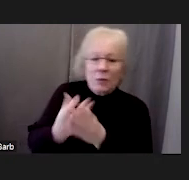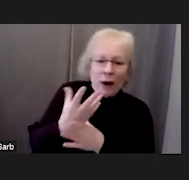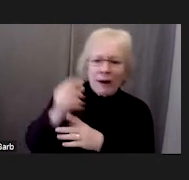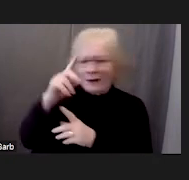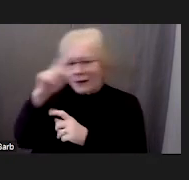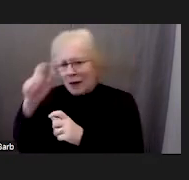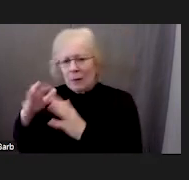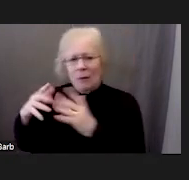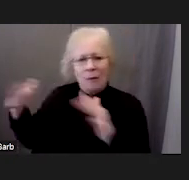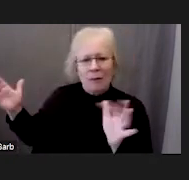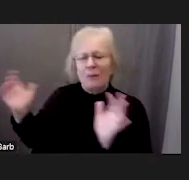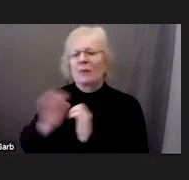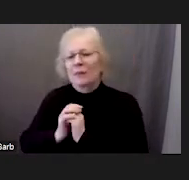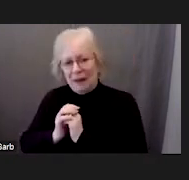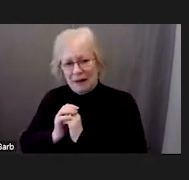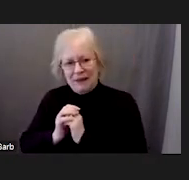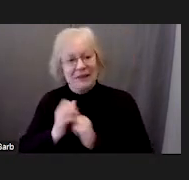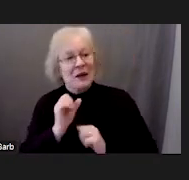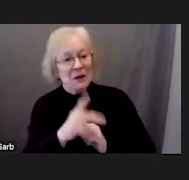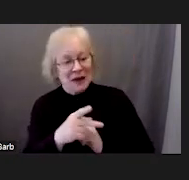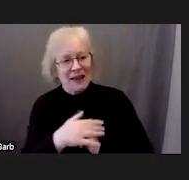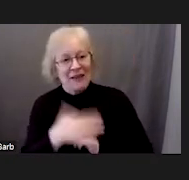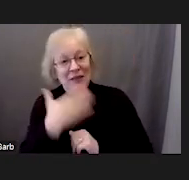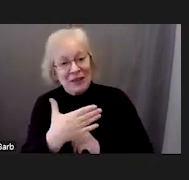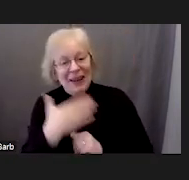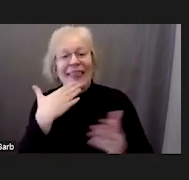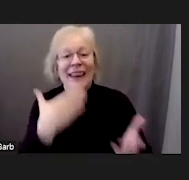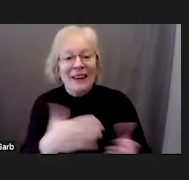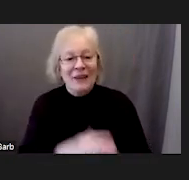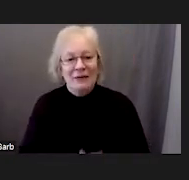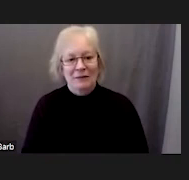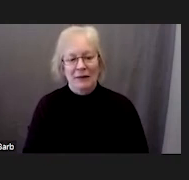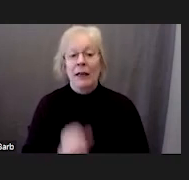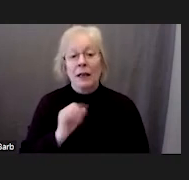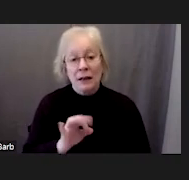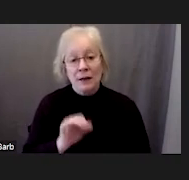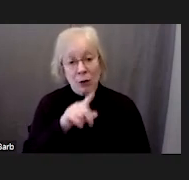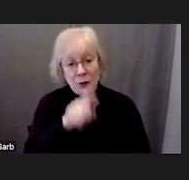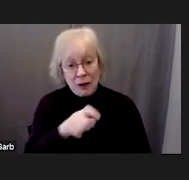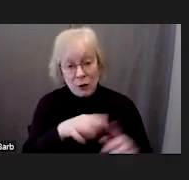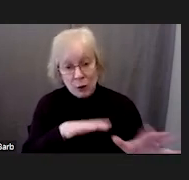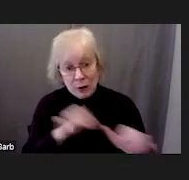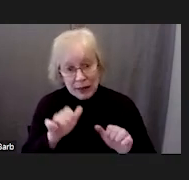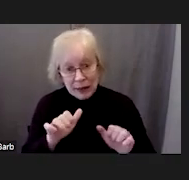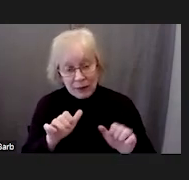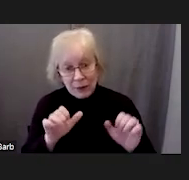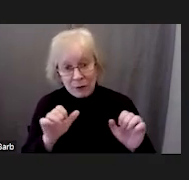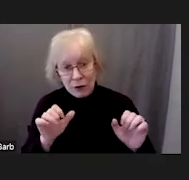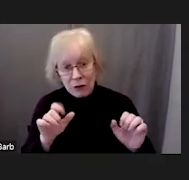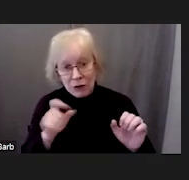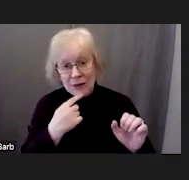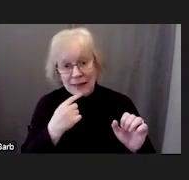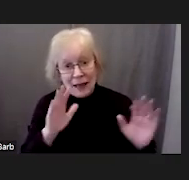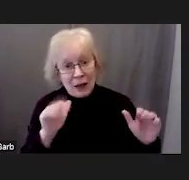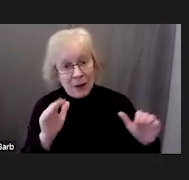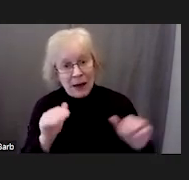today. So, okay, very good. Thank you. And if you need to go, should we say goodbye? I can